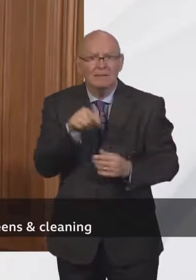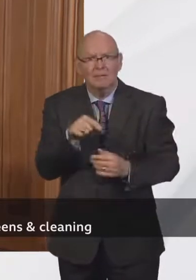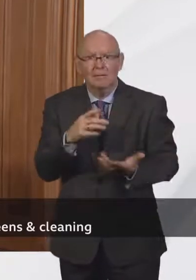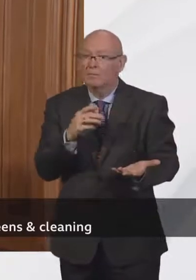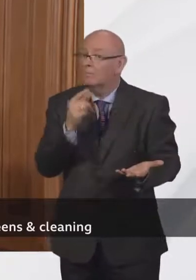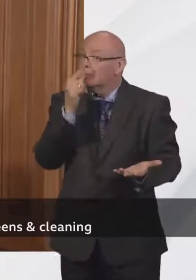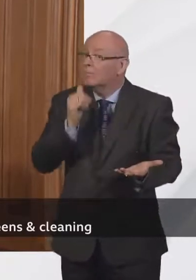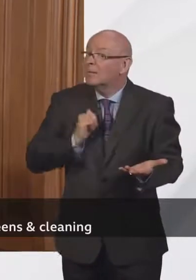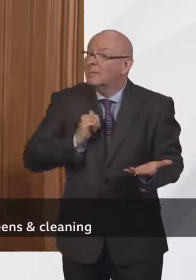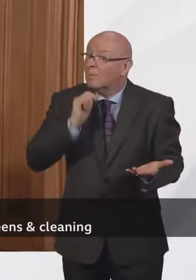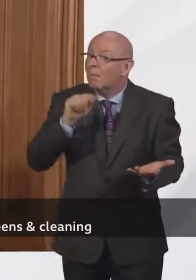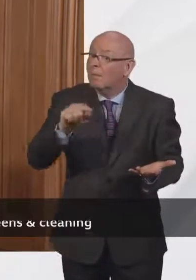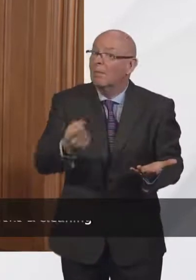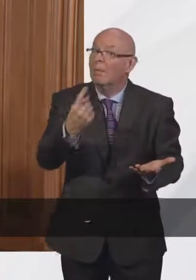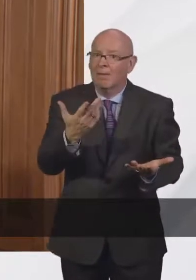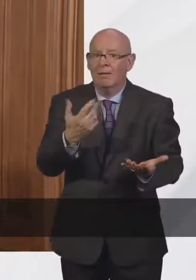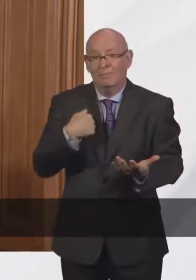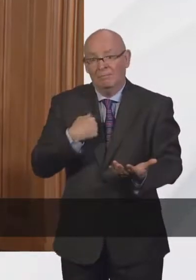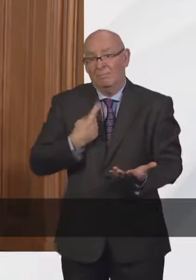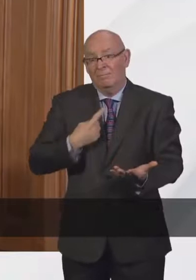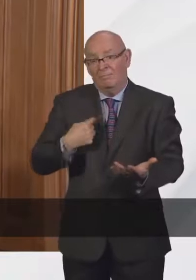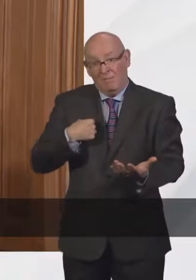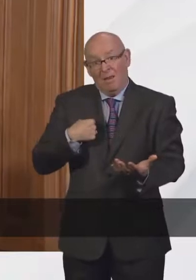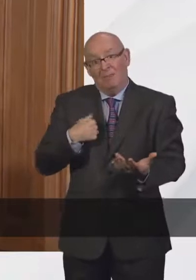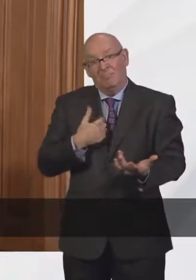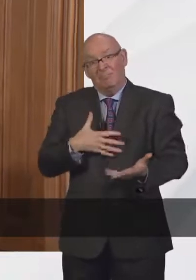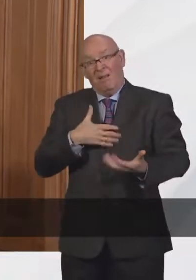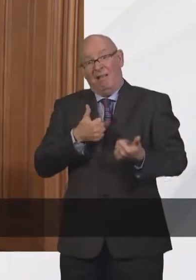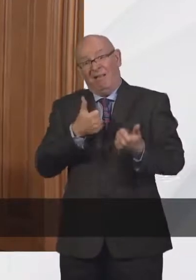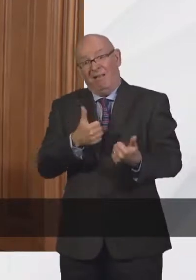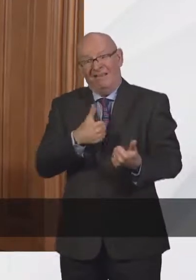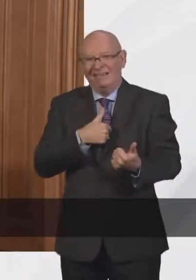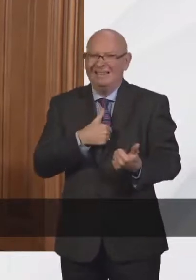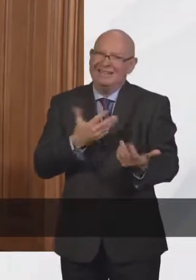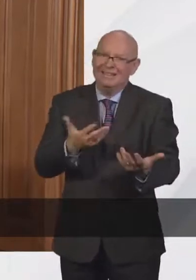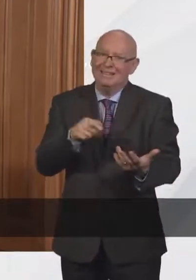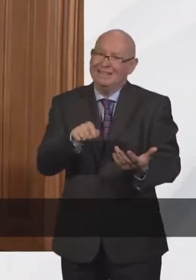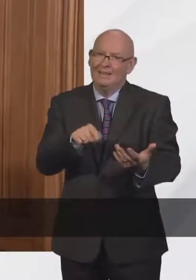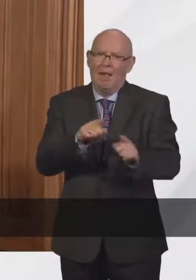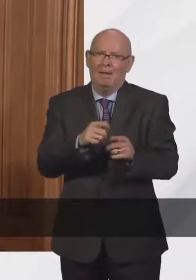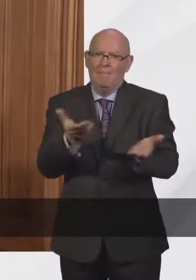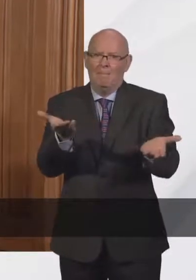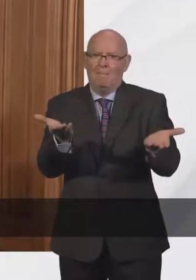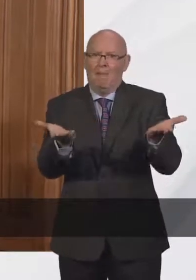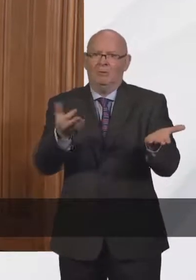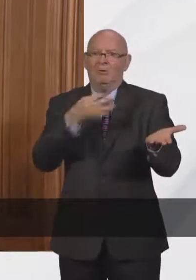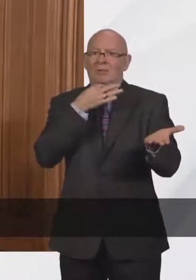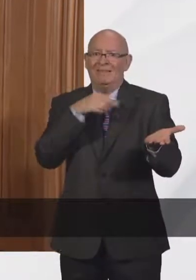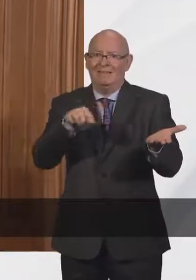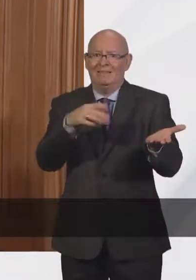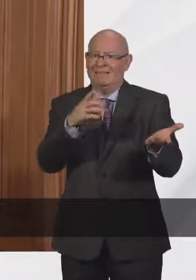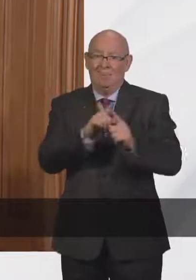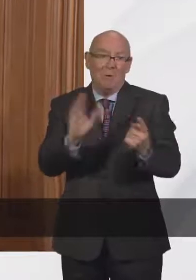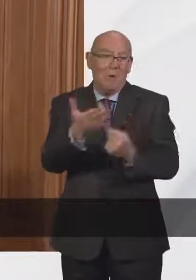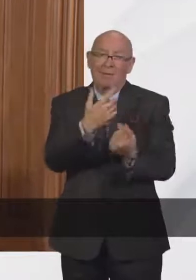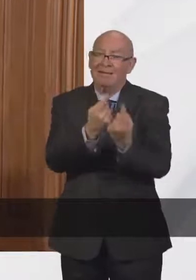we may, at some point, say that particular bit of the decisions that were taken is too much of a risk with the benefit of hindsight, and we have to go back on it.